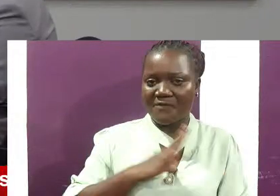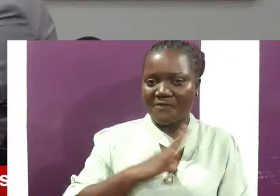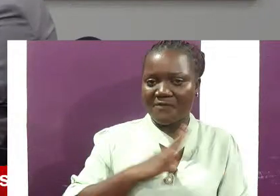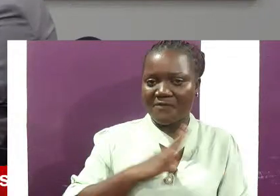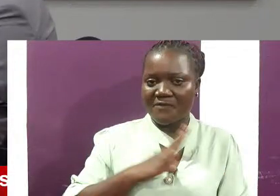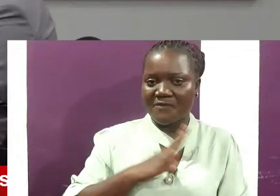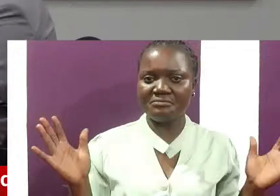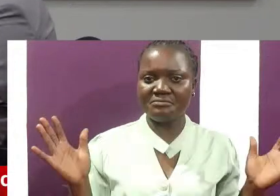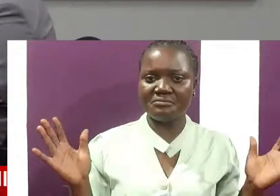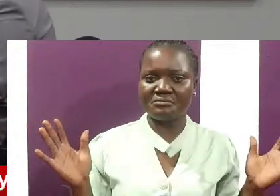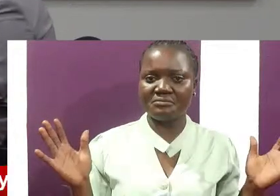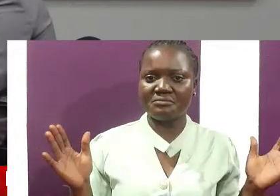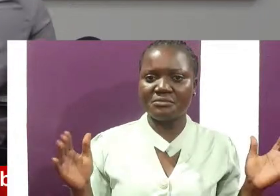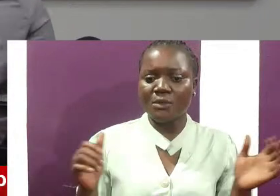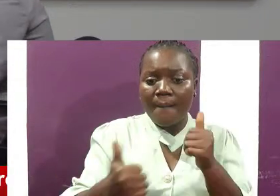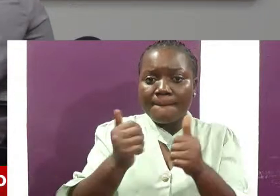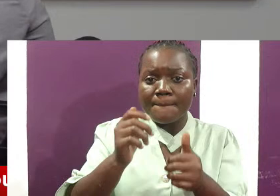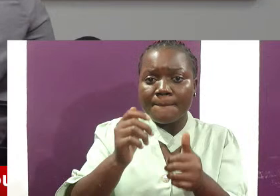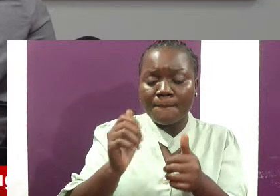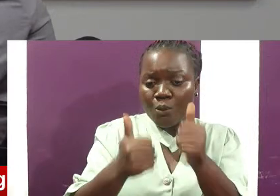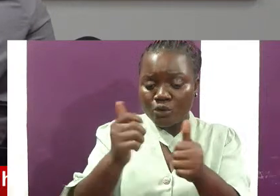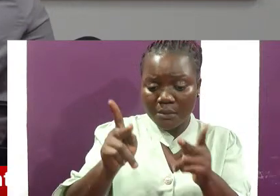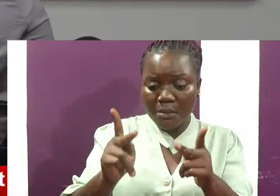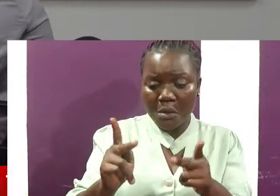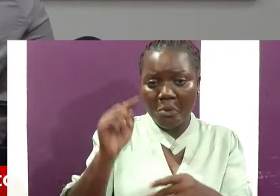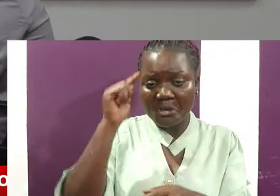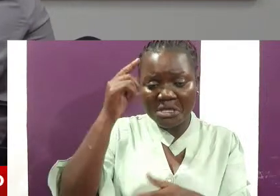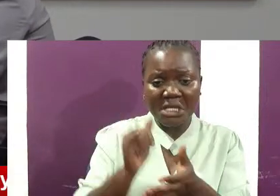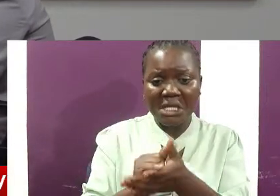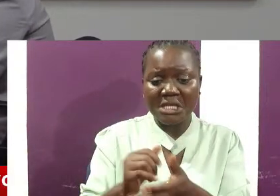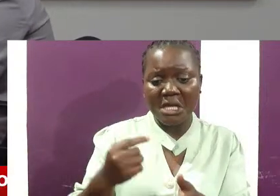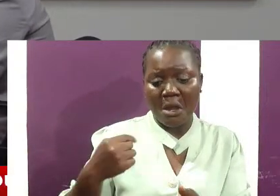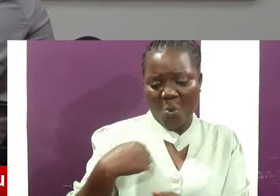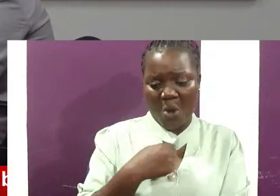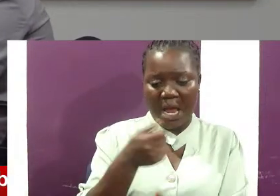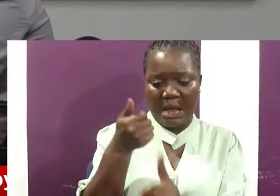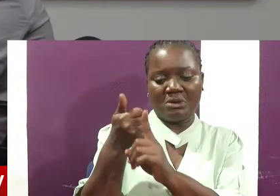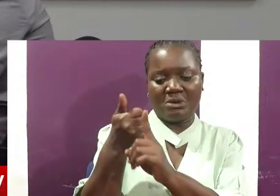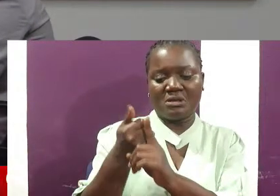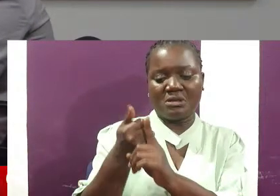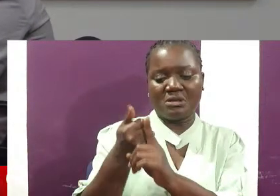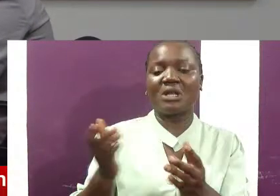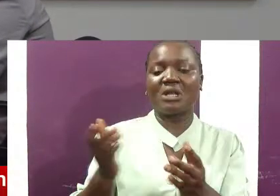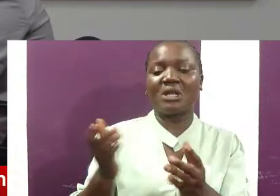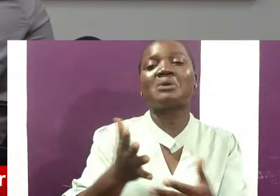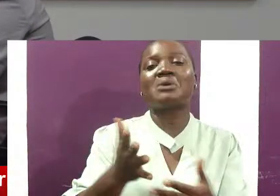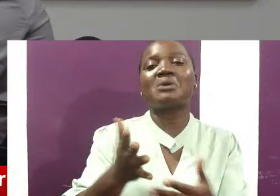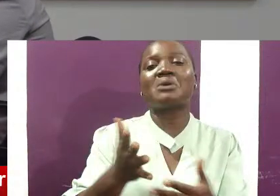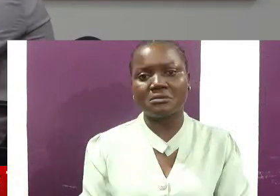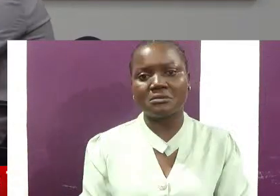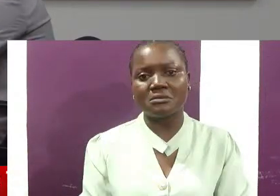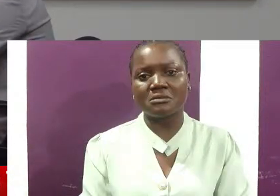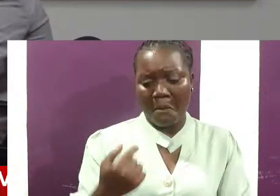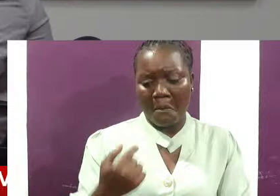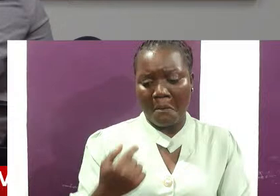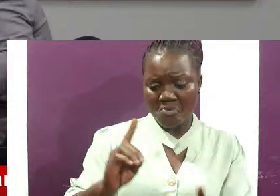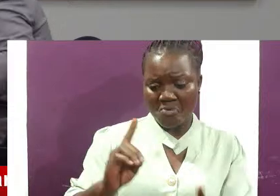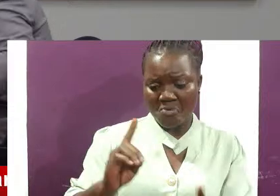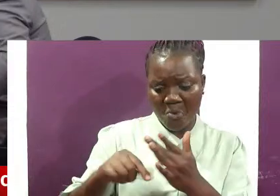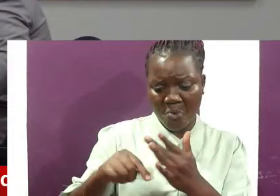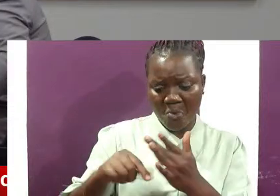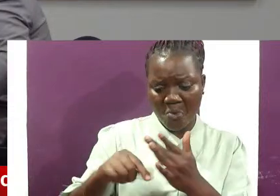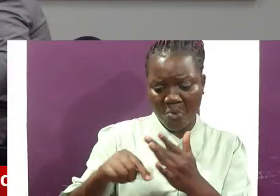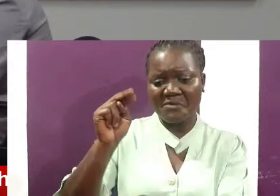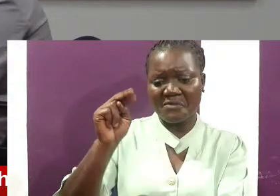they're doing the right thing. Yeah. Cornelius in Acts chapter 10 would have been found as one that would have said, I'm doing what I'm supposed to do. Paul, the